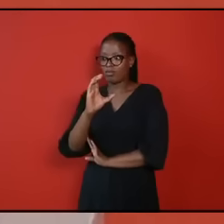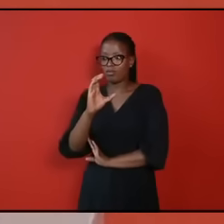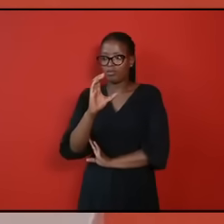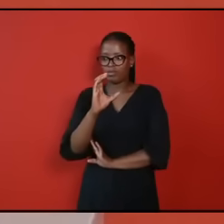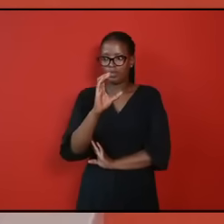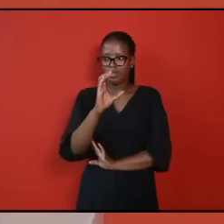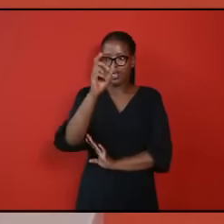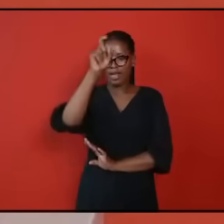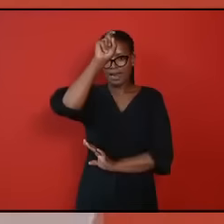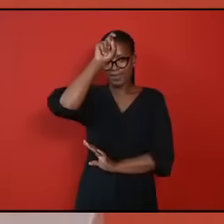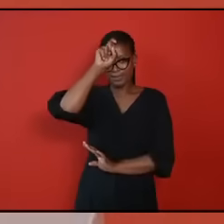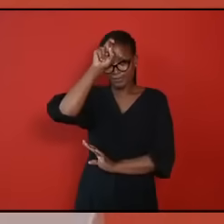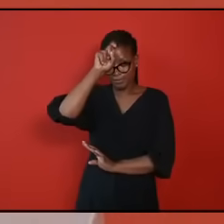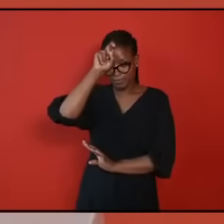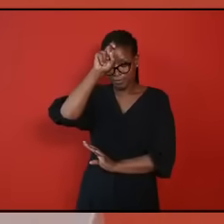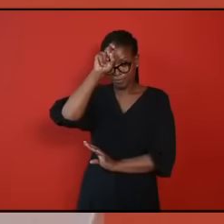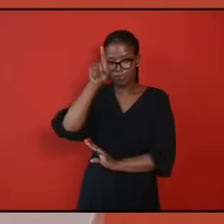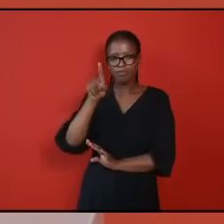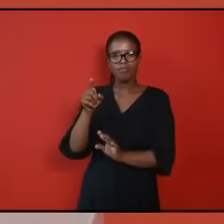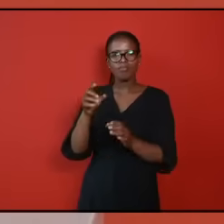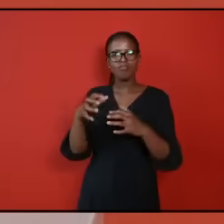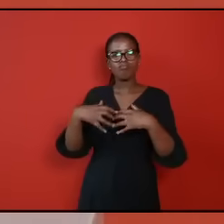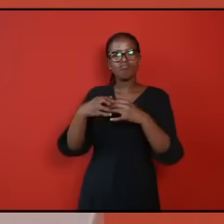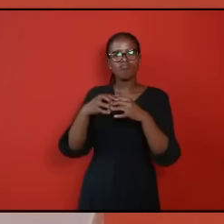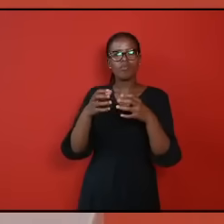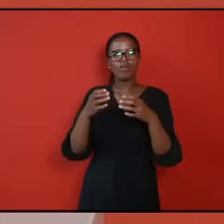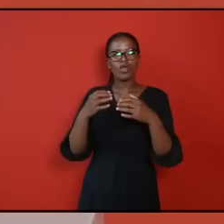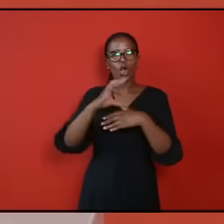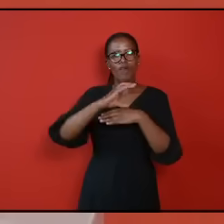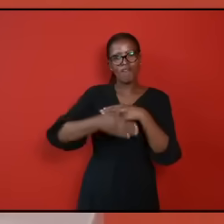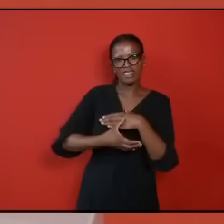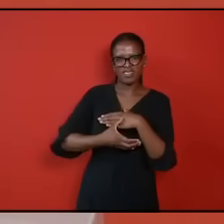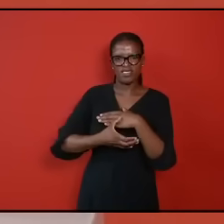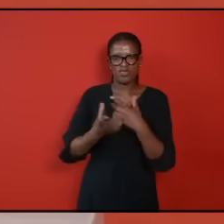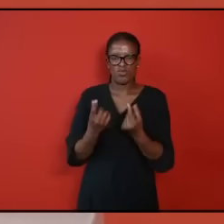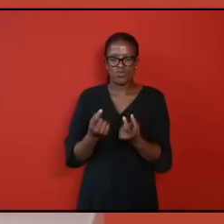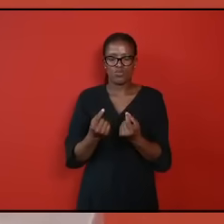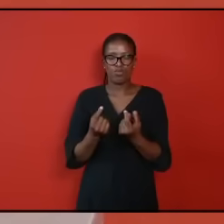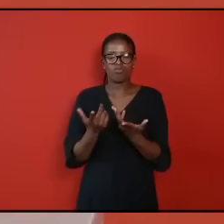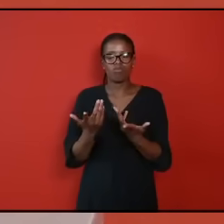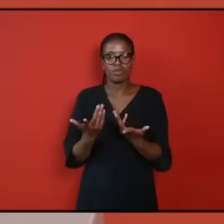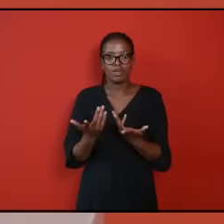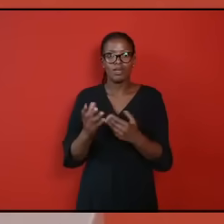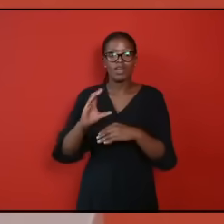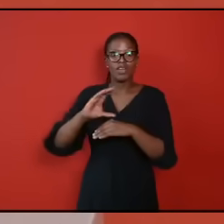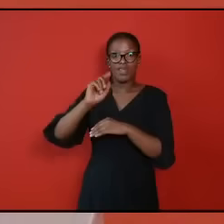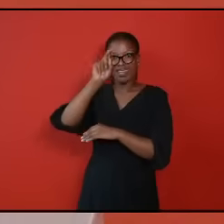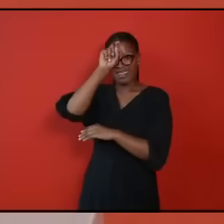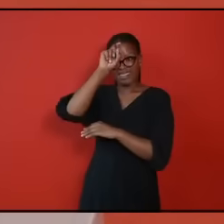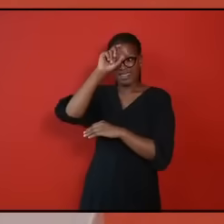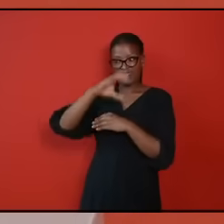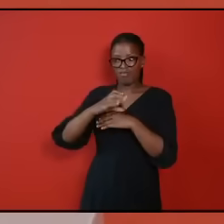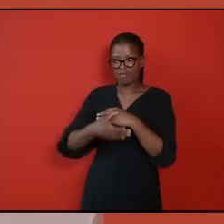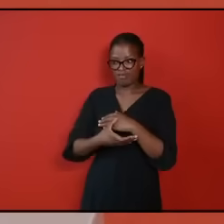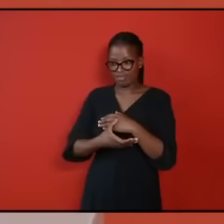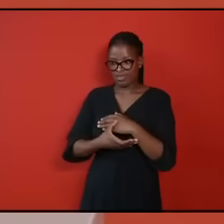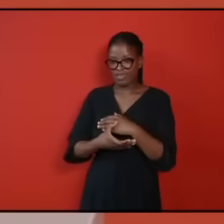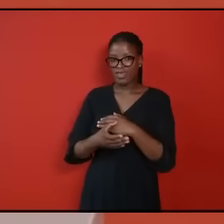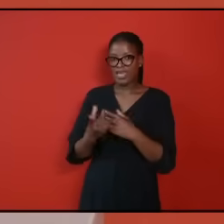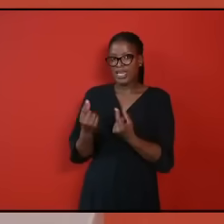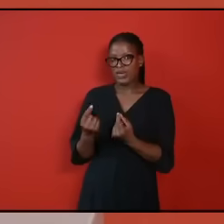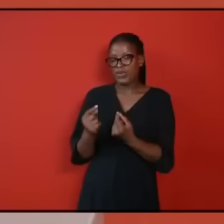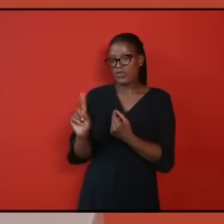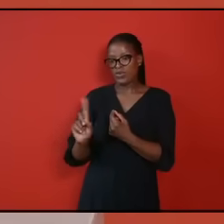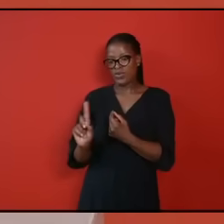Clicks, yeah, to me, there's no difference. Same. Clicks did